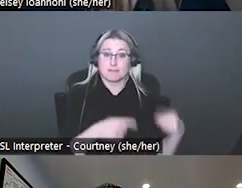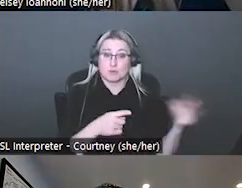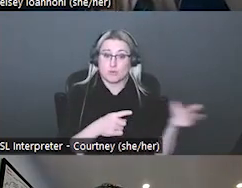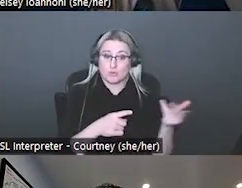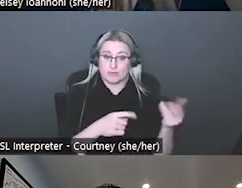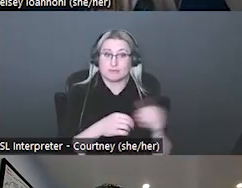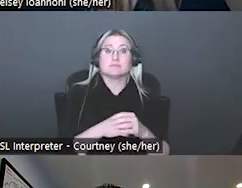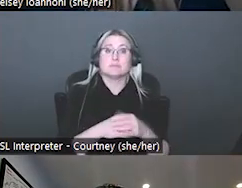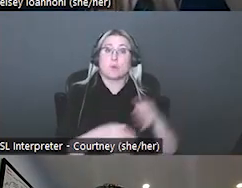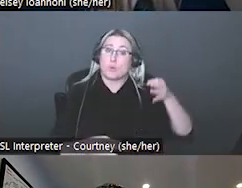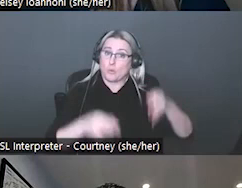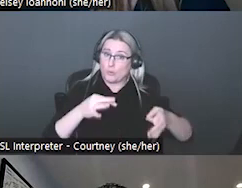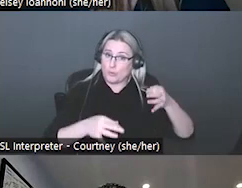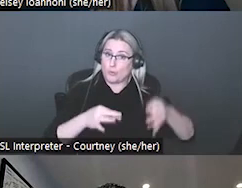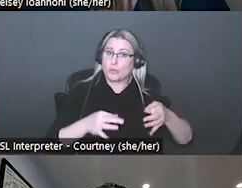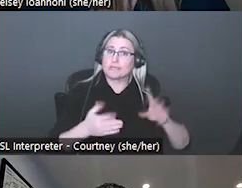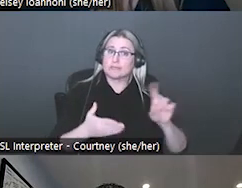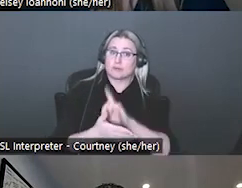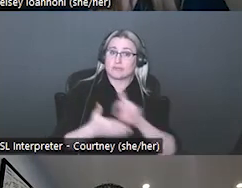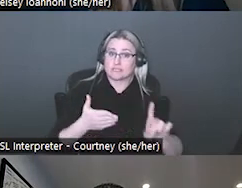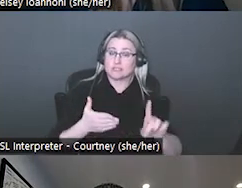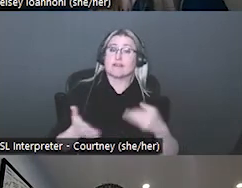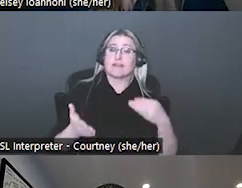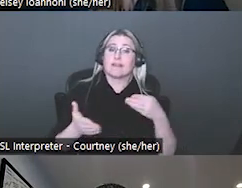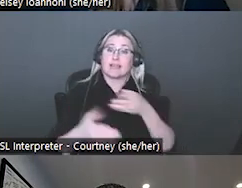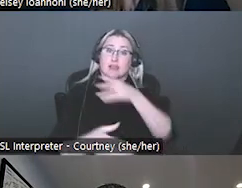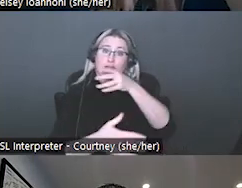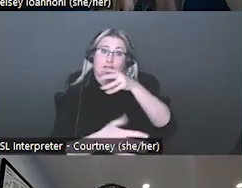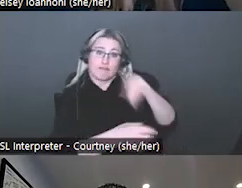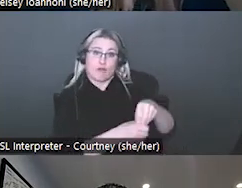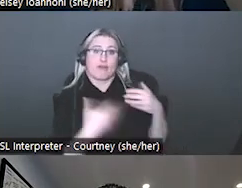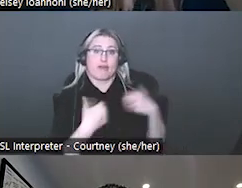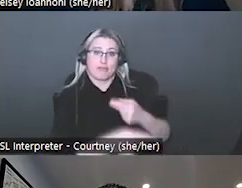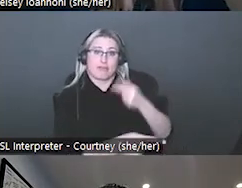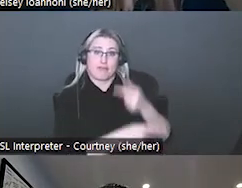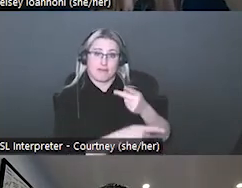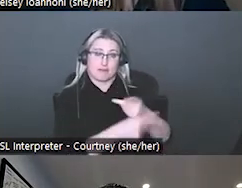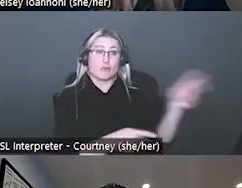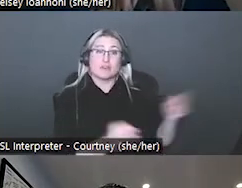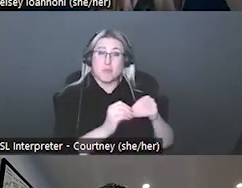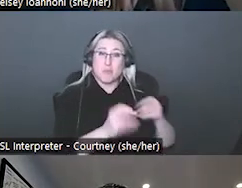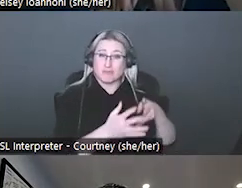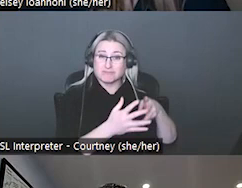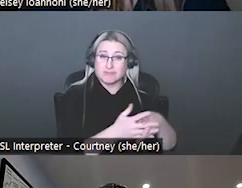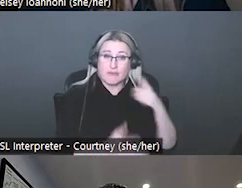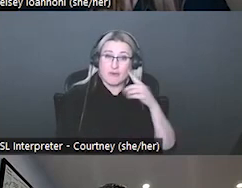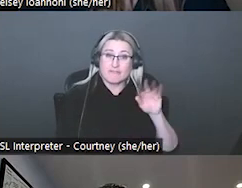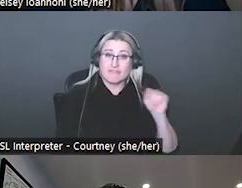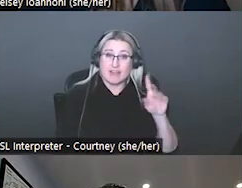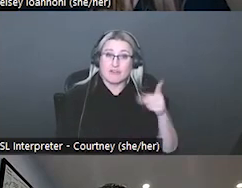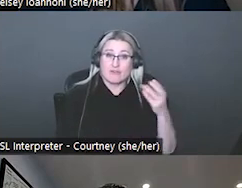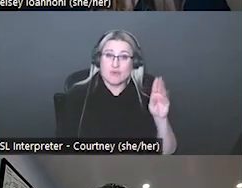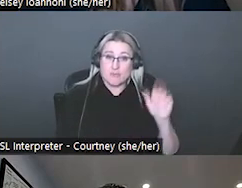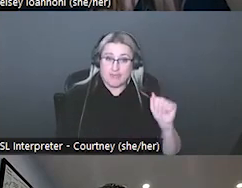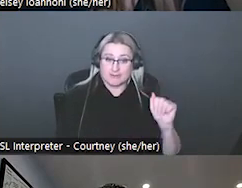weight-based discrimination for fat women in healthcare settings, further entrenching that fat phobia in healthcare. When healthcare